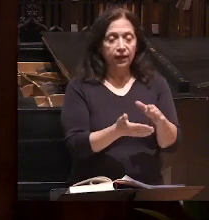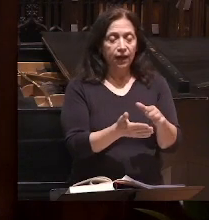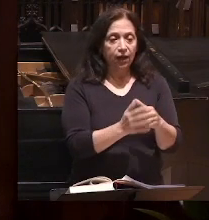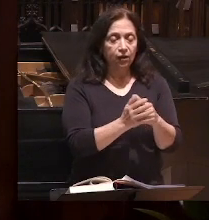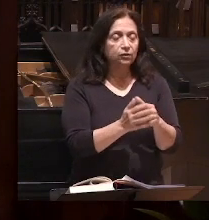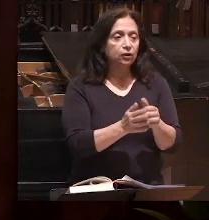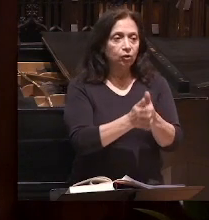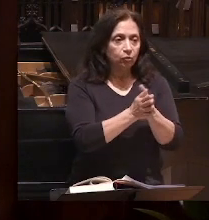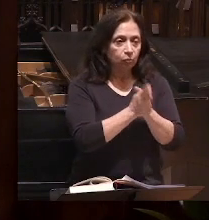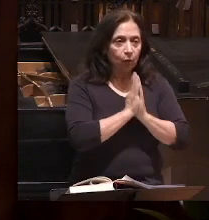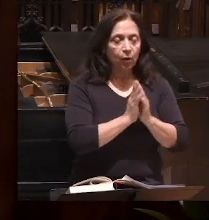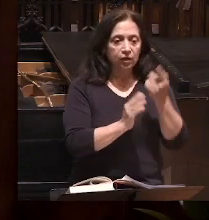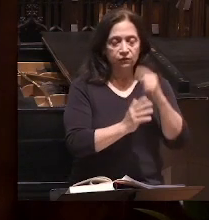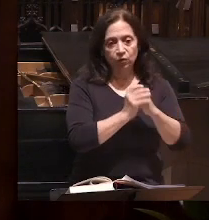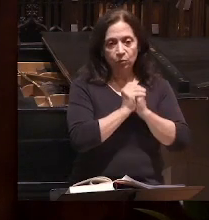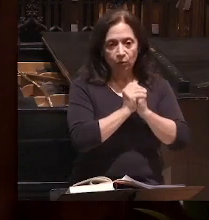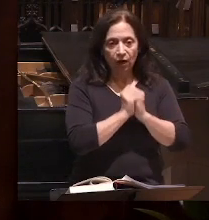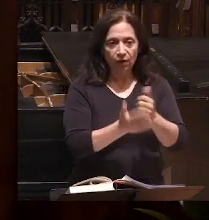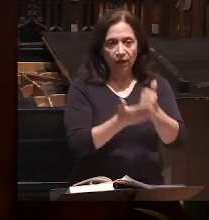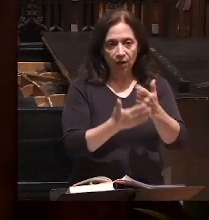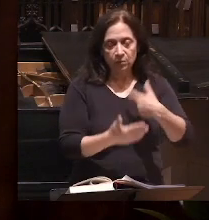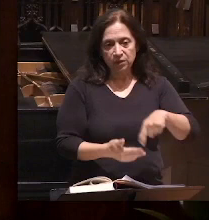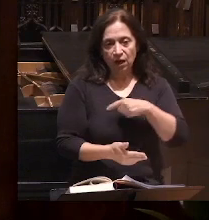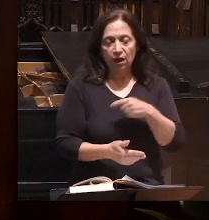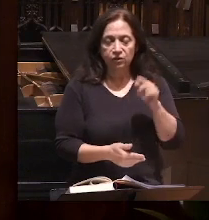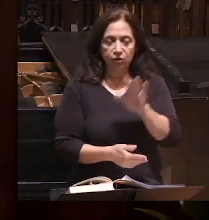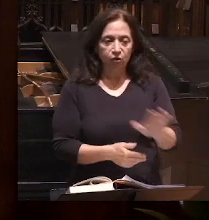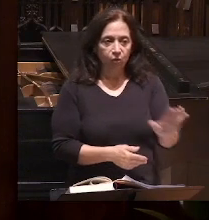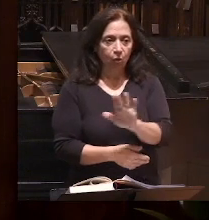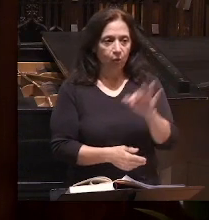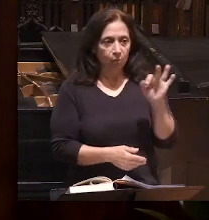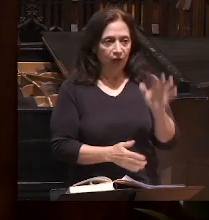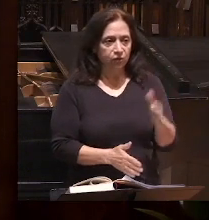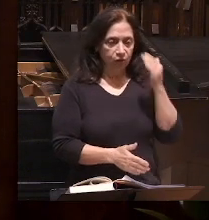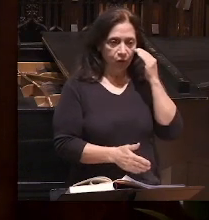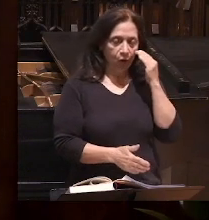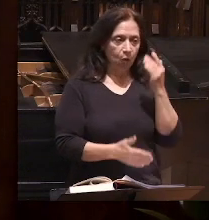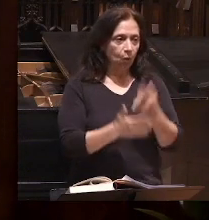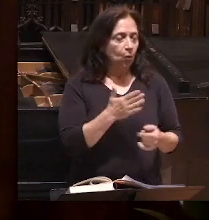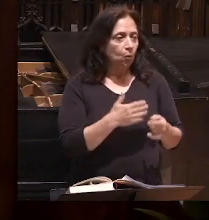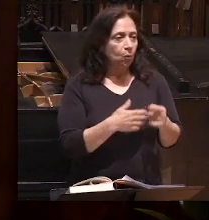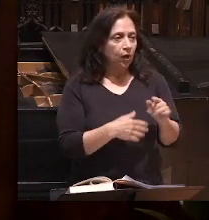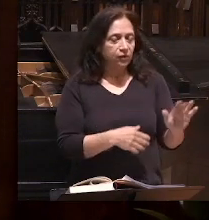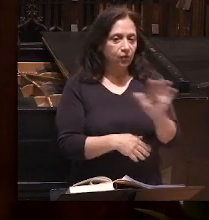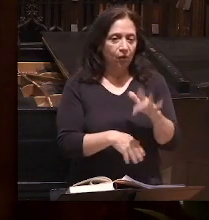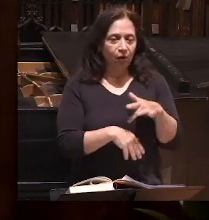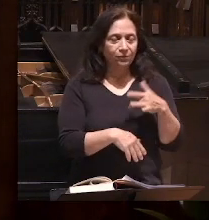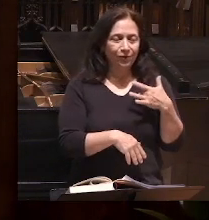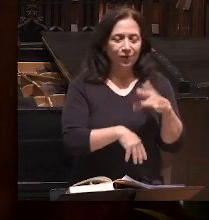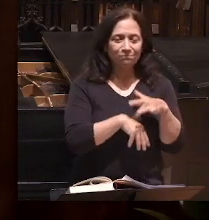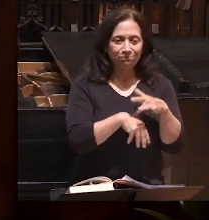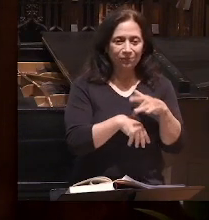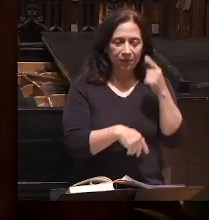virtual prayer request. This helps us, your pastors, to know what is on your heart and